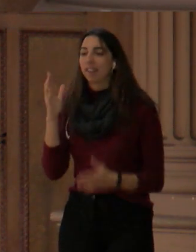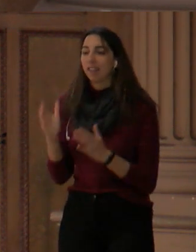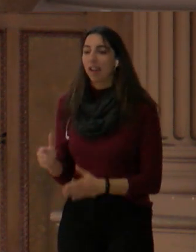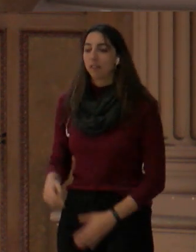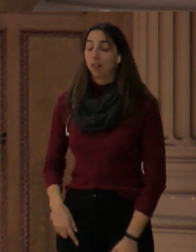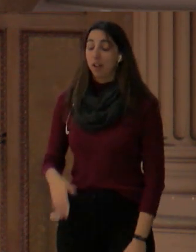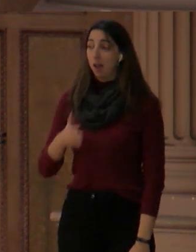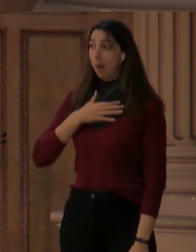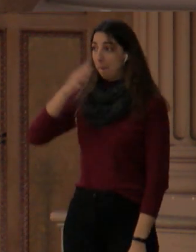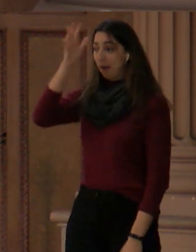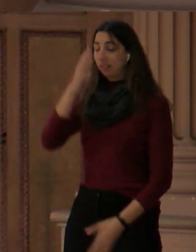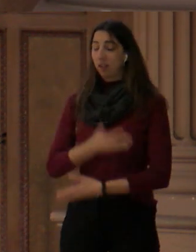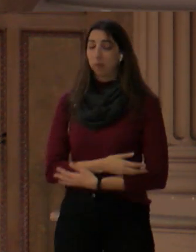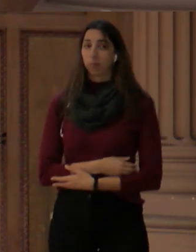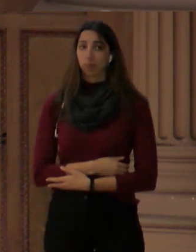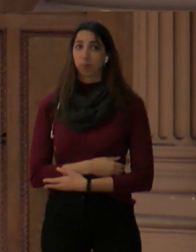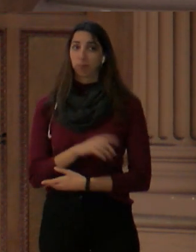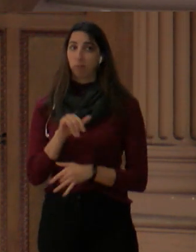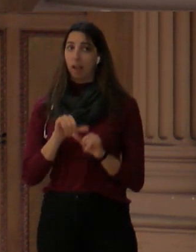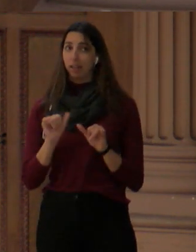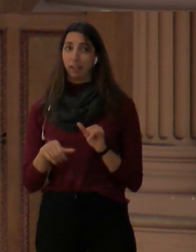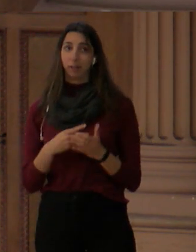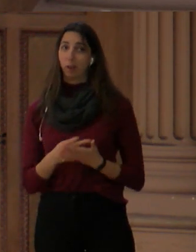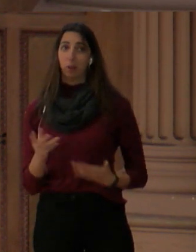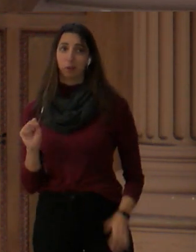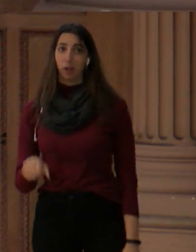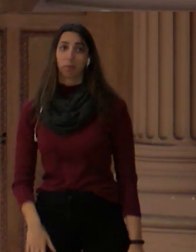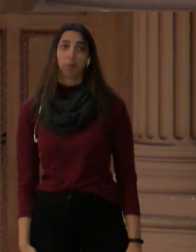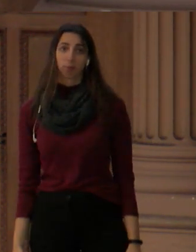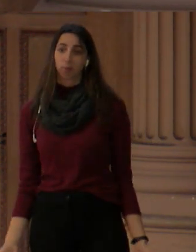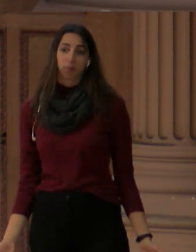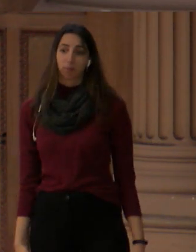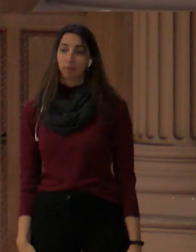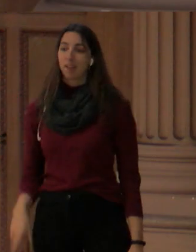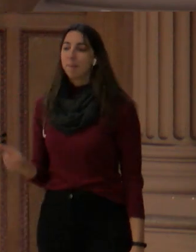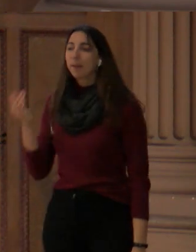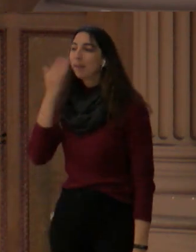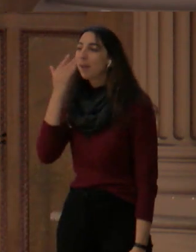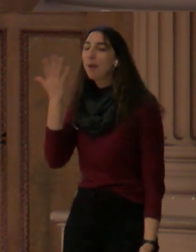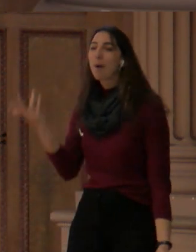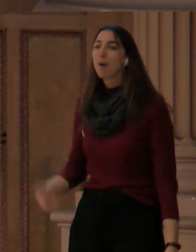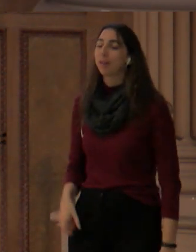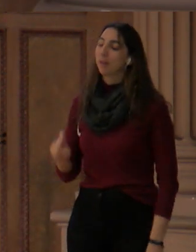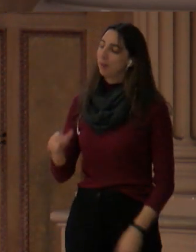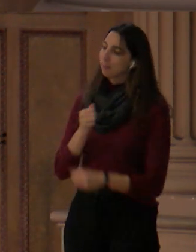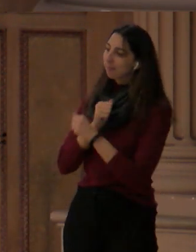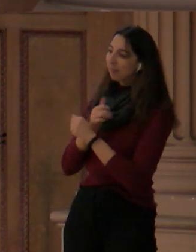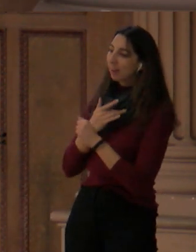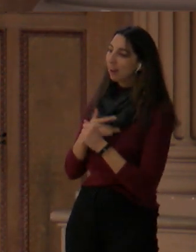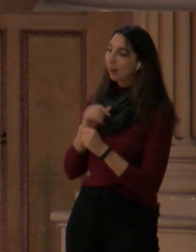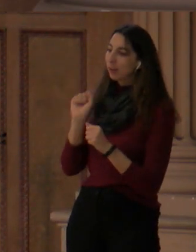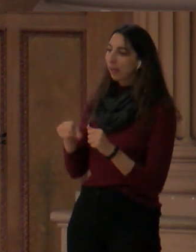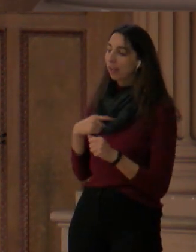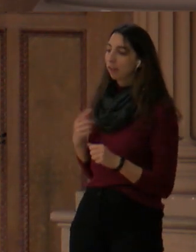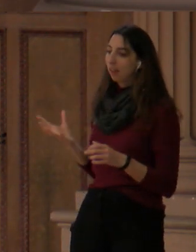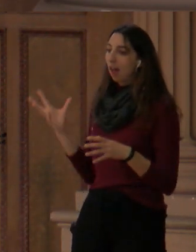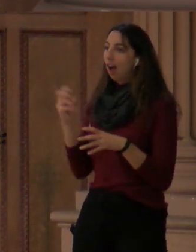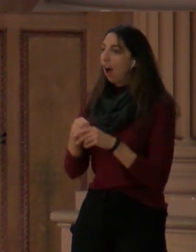could still lose because he knows. You know, like we have to protect our hearts. You can't get too into it.